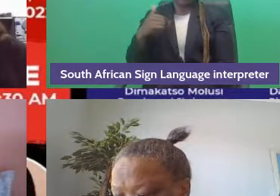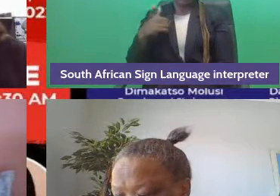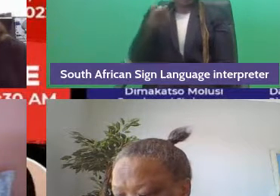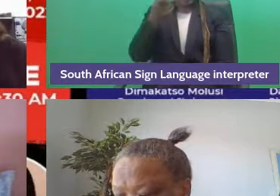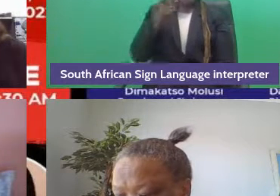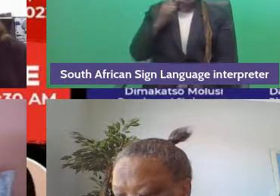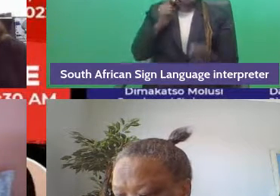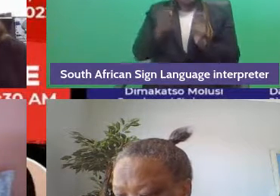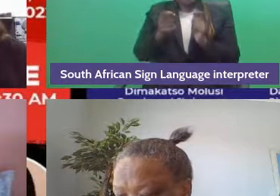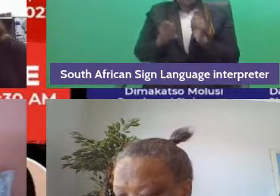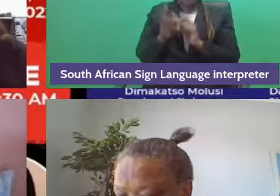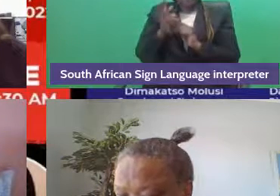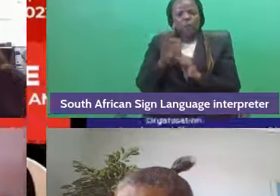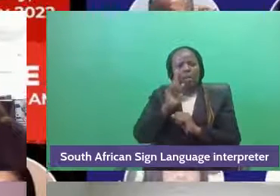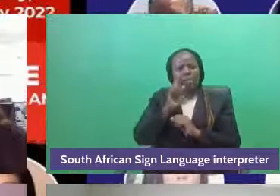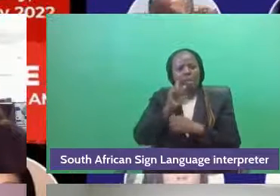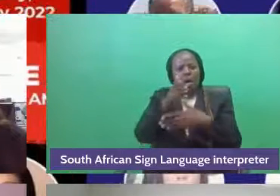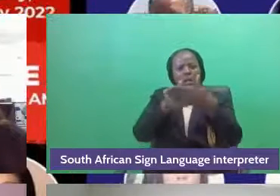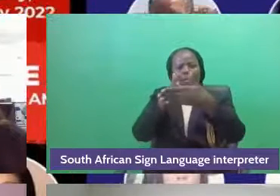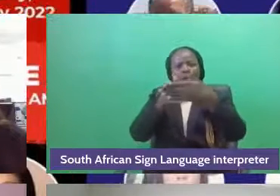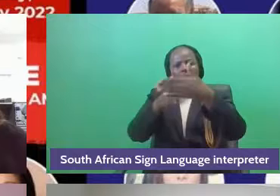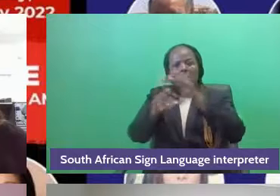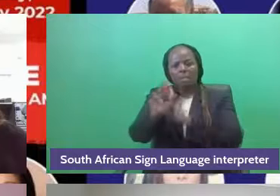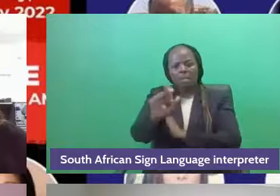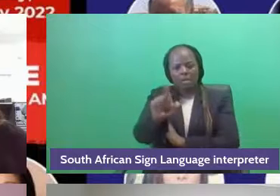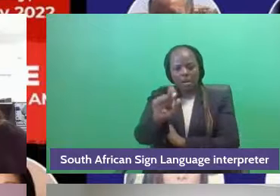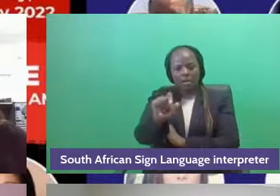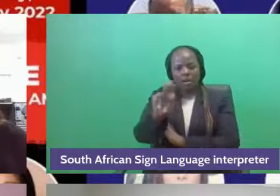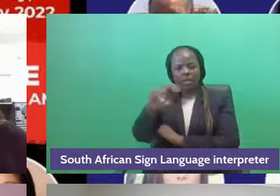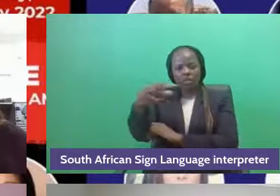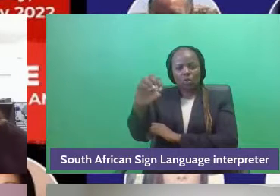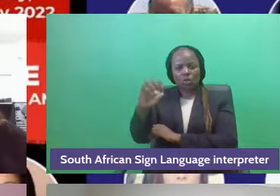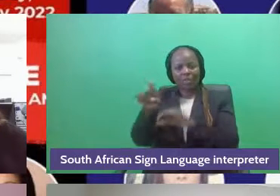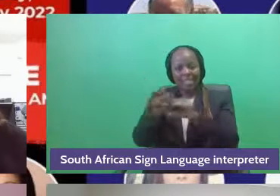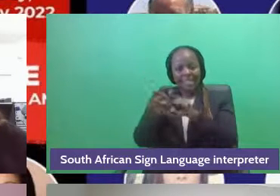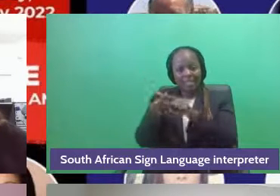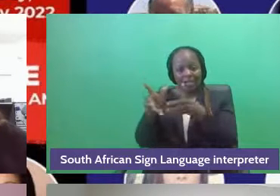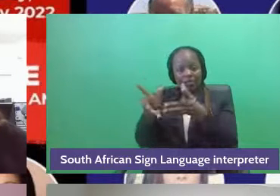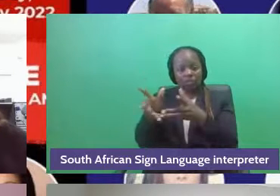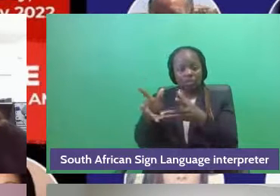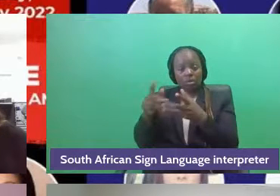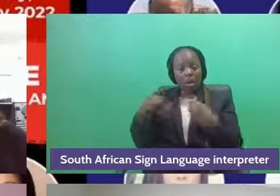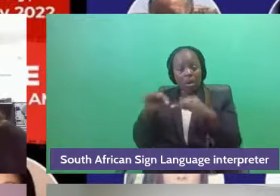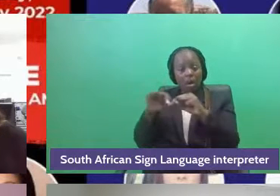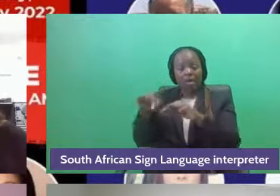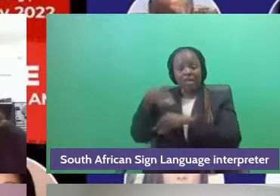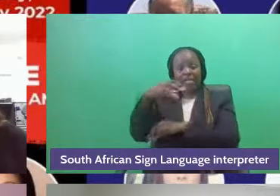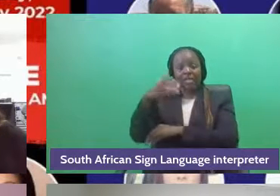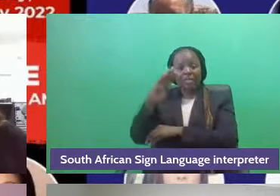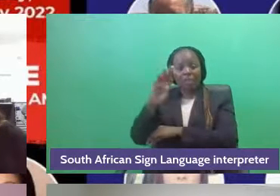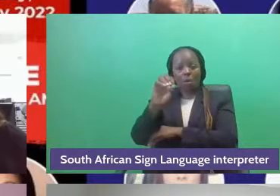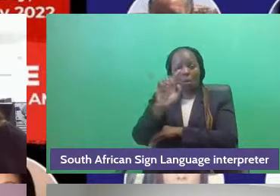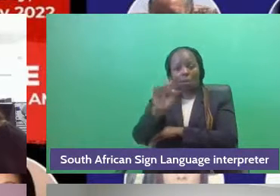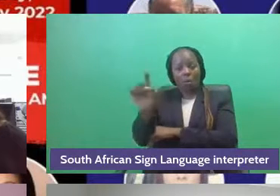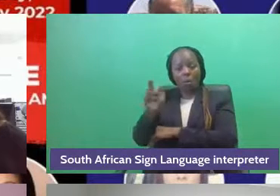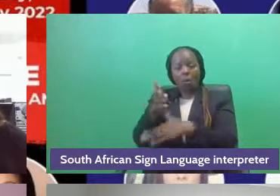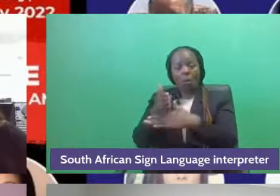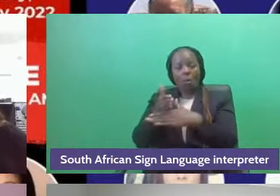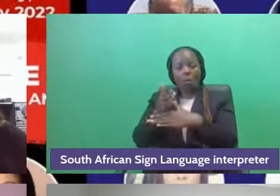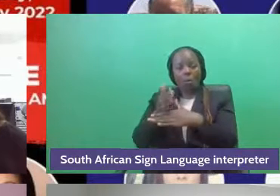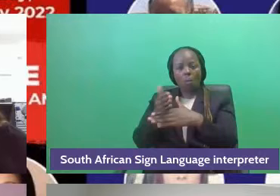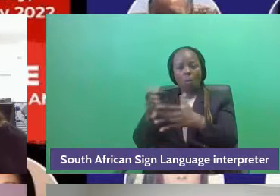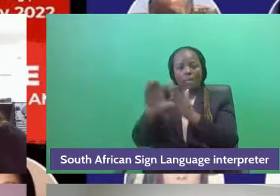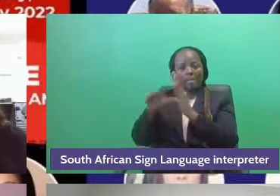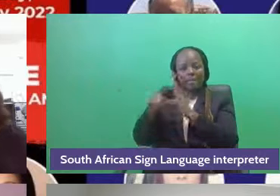to look at barriers faced by NGOs such as ourselves and CBOs working within the field of